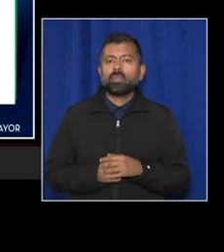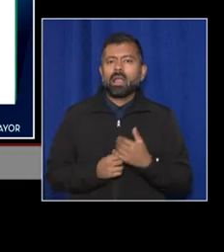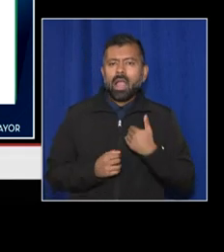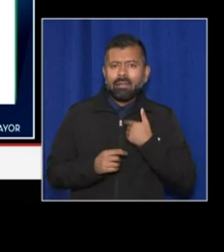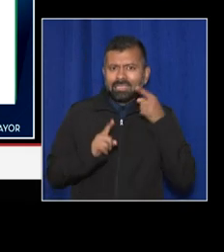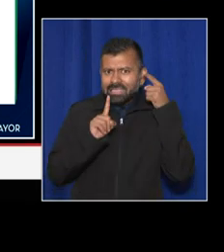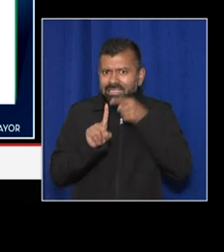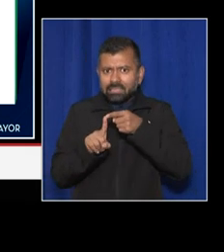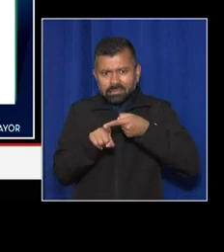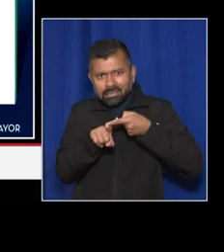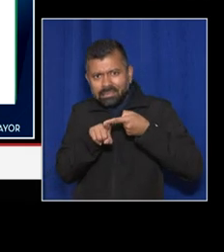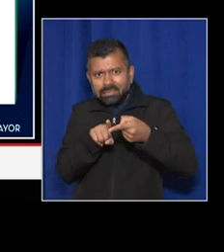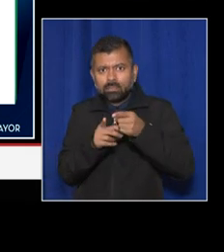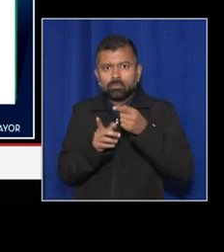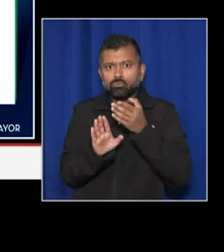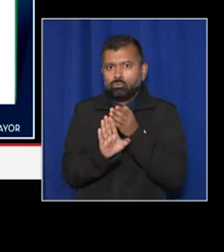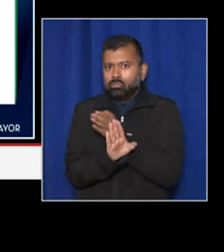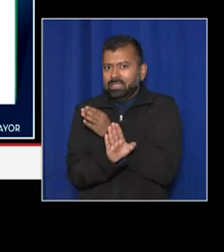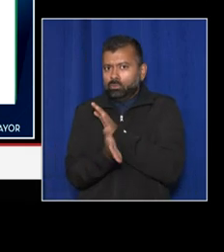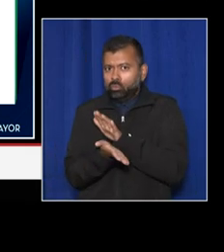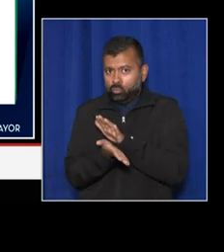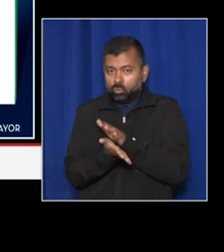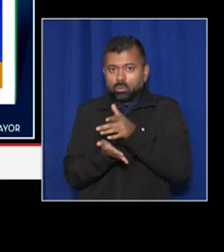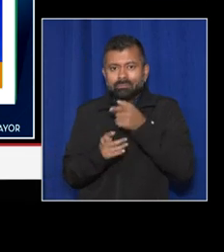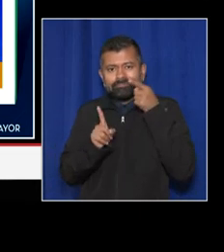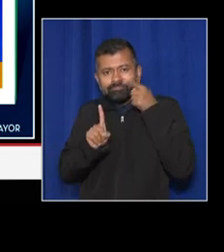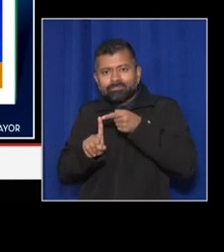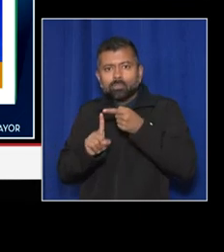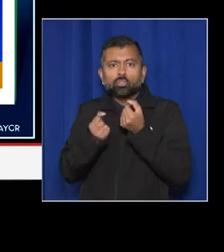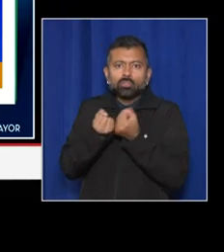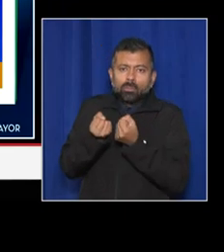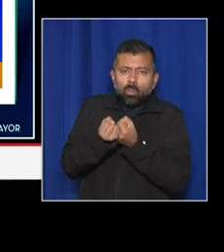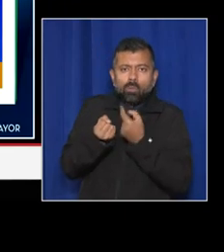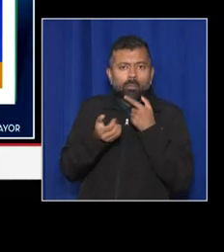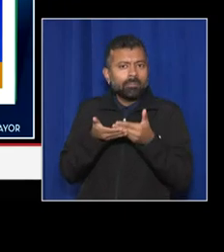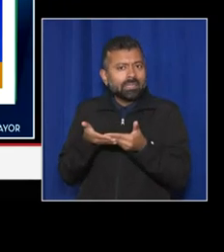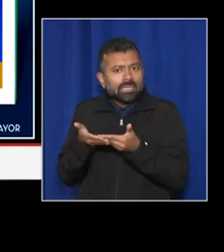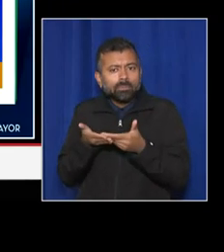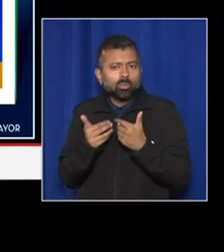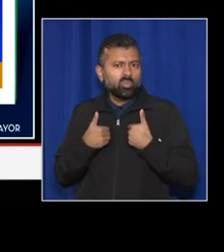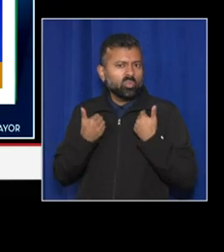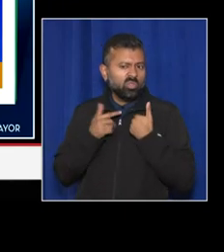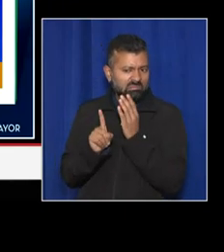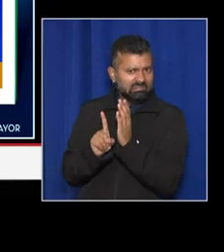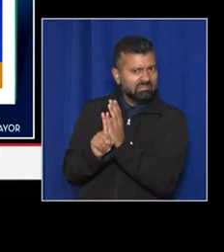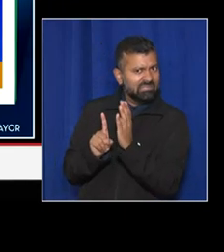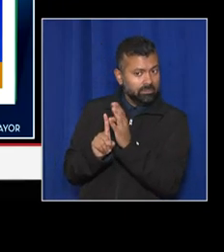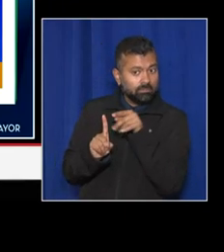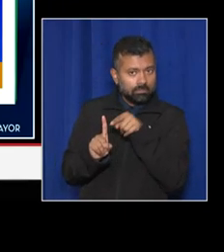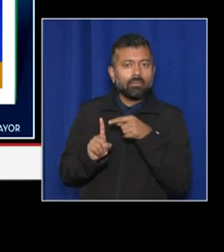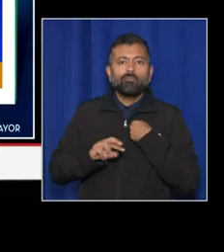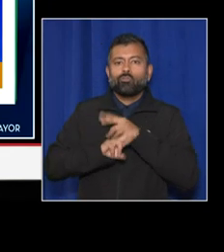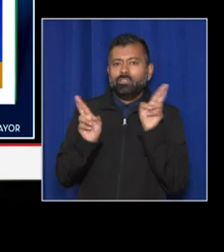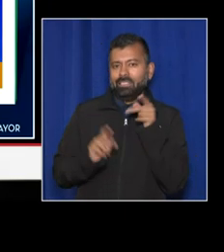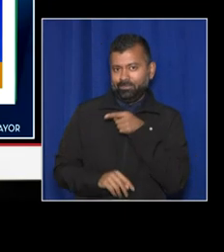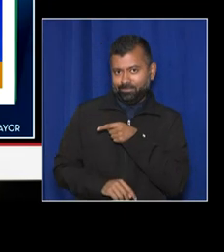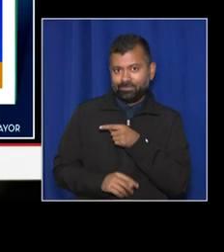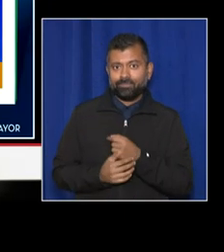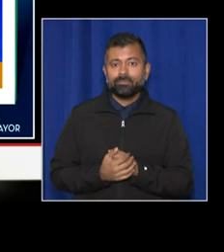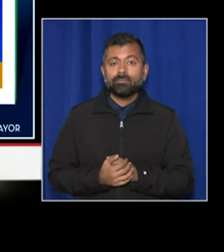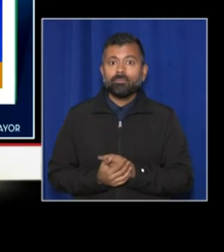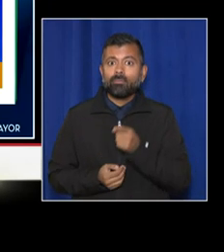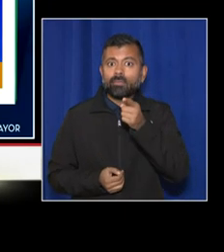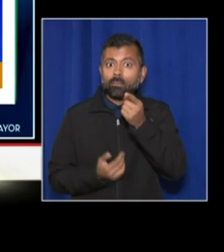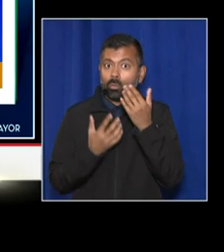system of infant and toddler care in the district. If you have interest in summer programming, free summer programming for